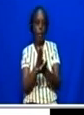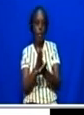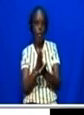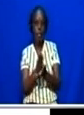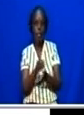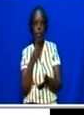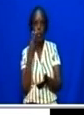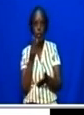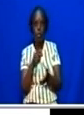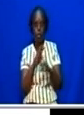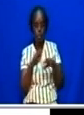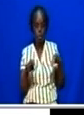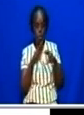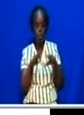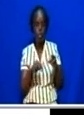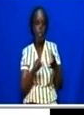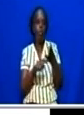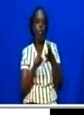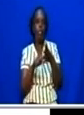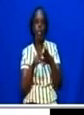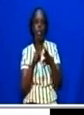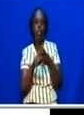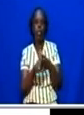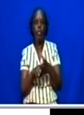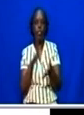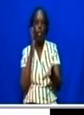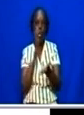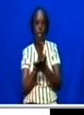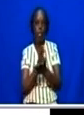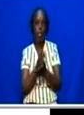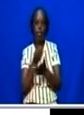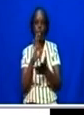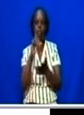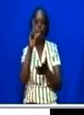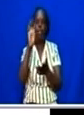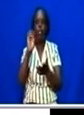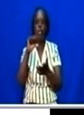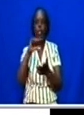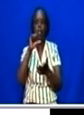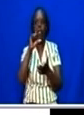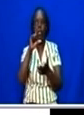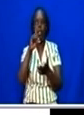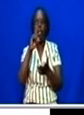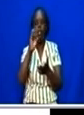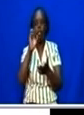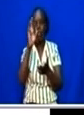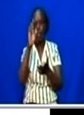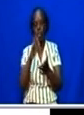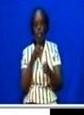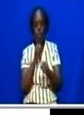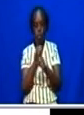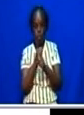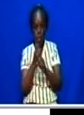The second one is to check on the arithmetical accuracy of the ledger. Did you do your arithmetic